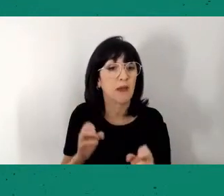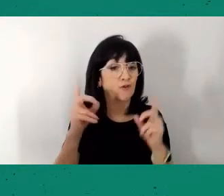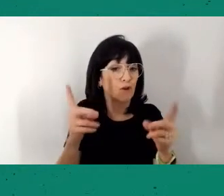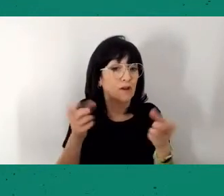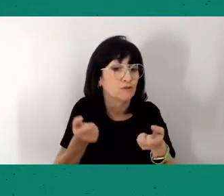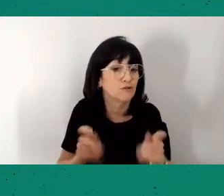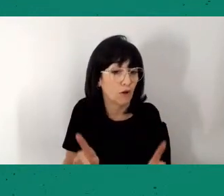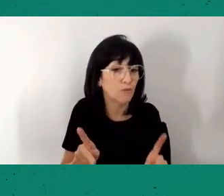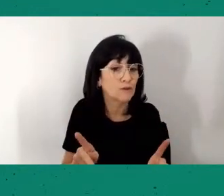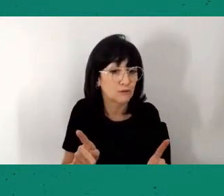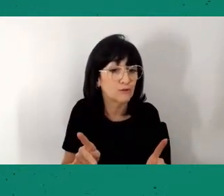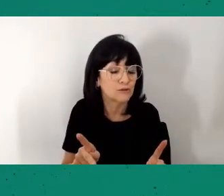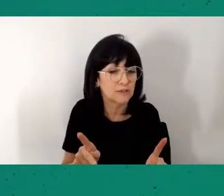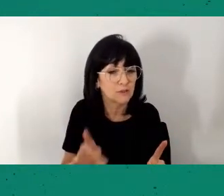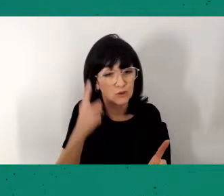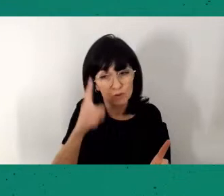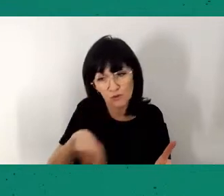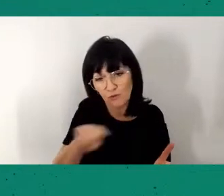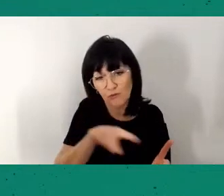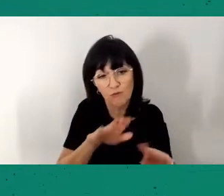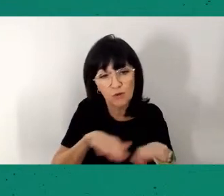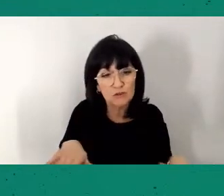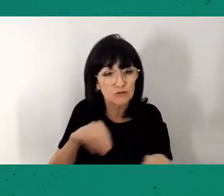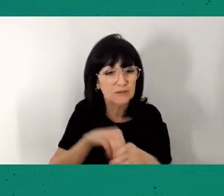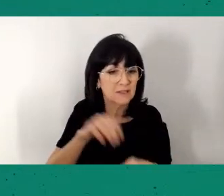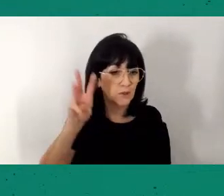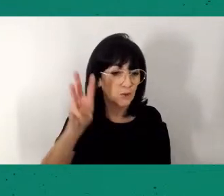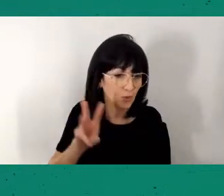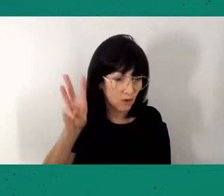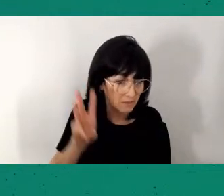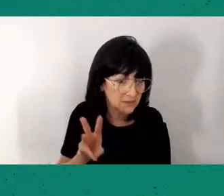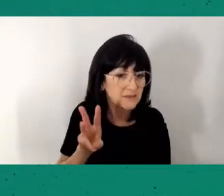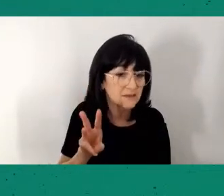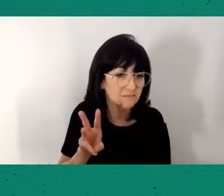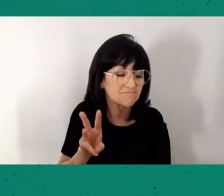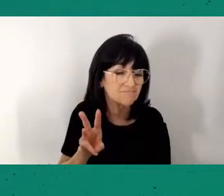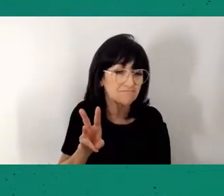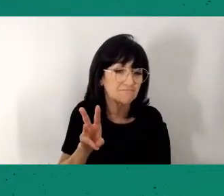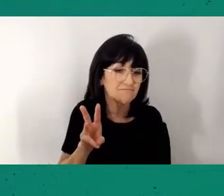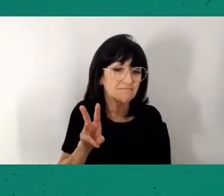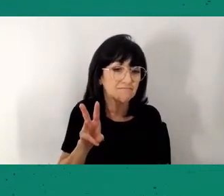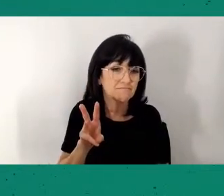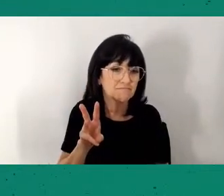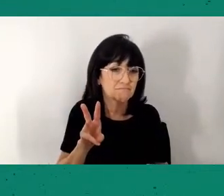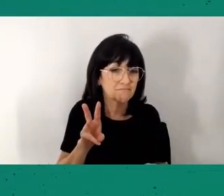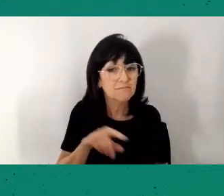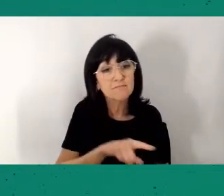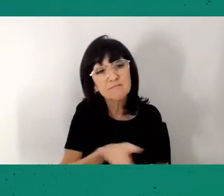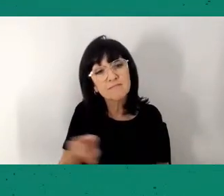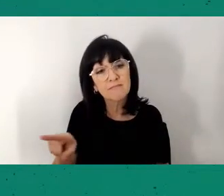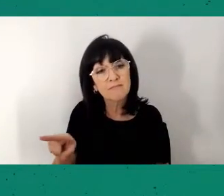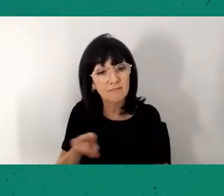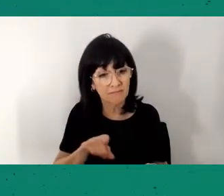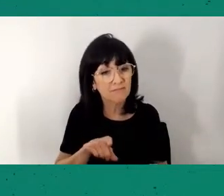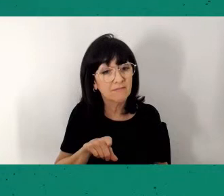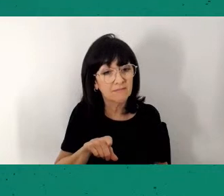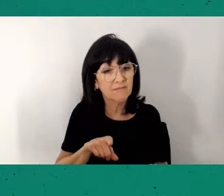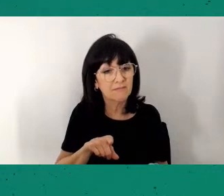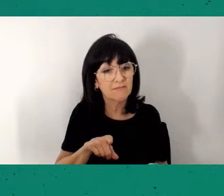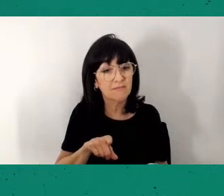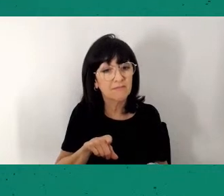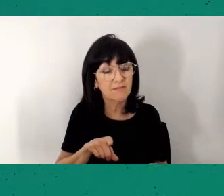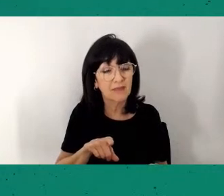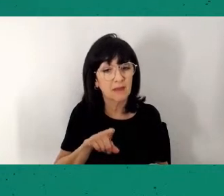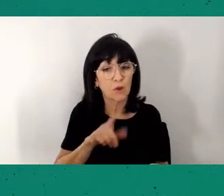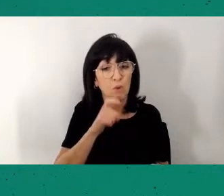opportunities for our children in Wilmington, which attend particularly at the early